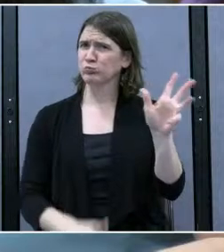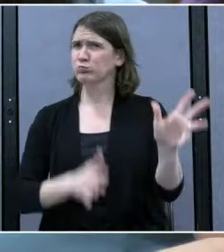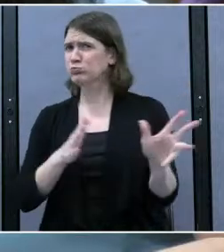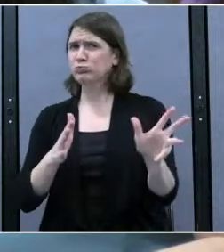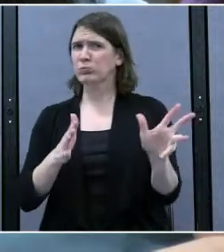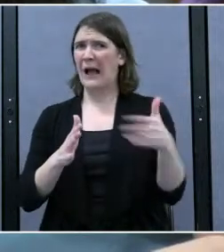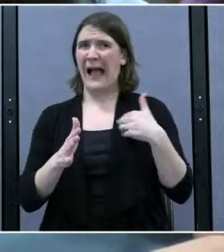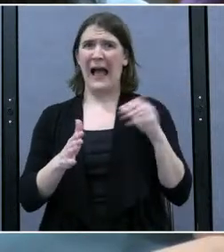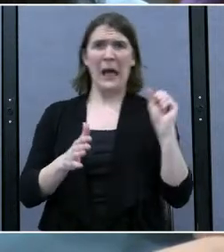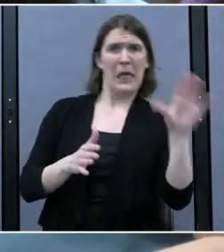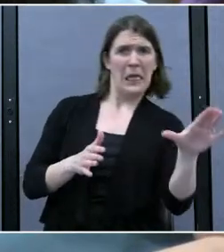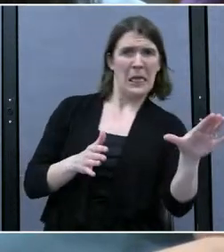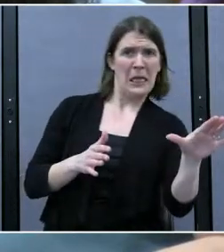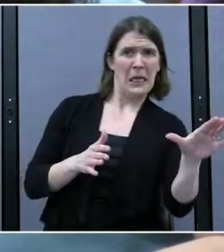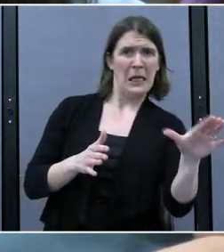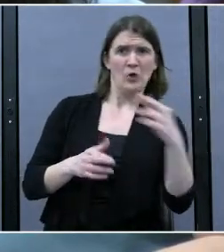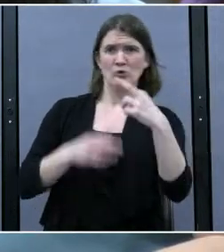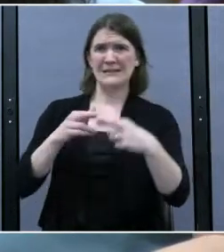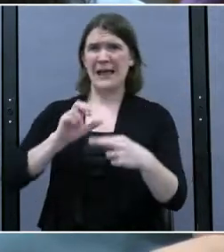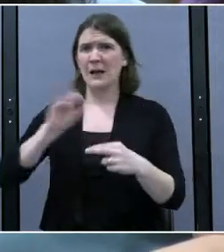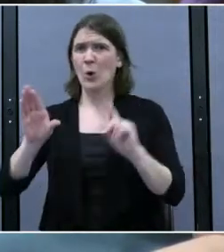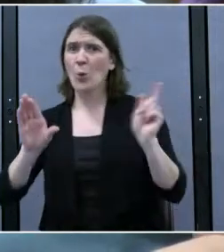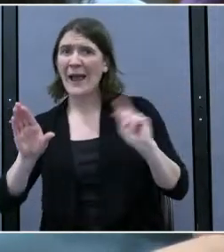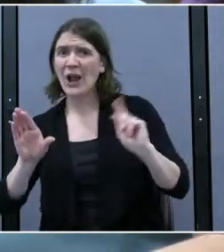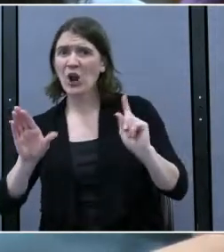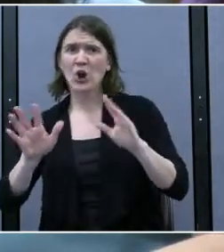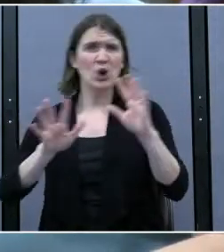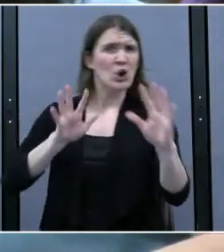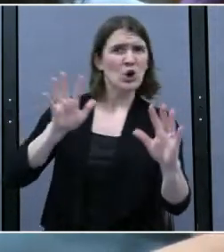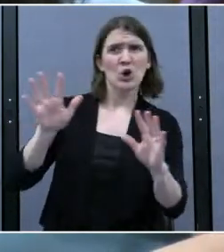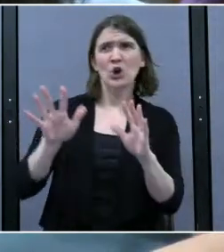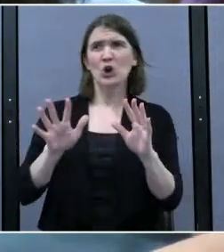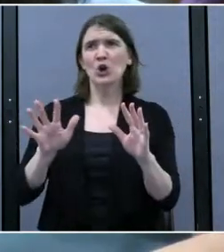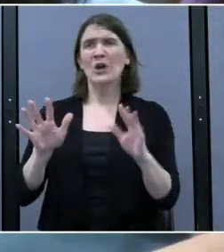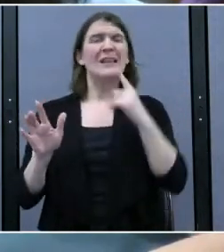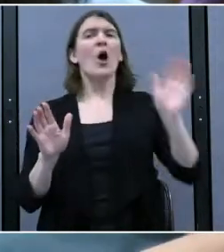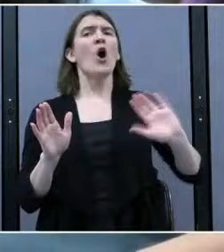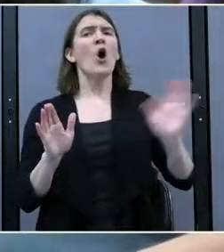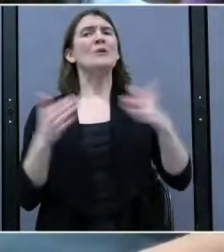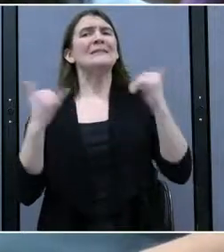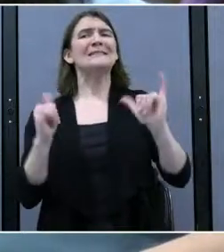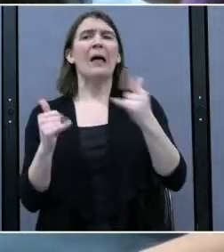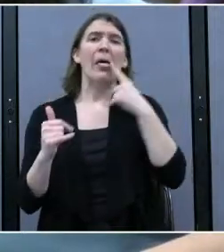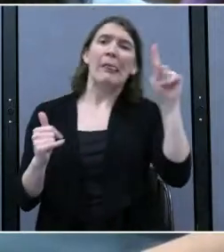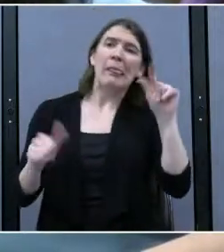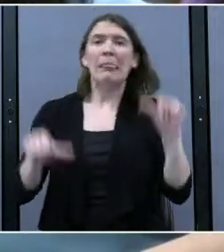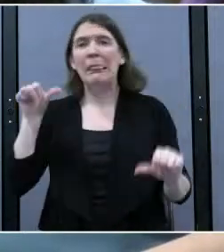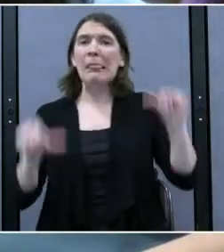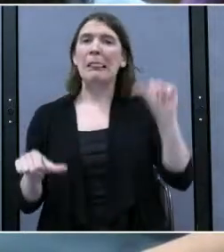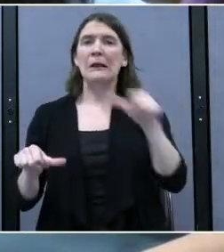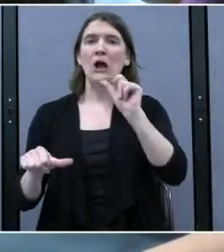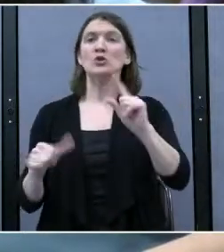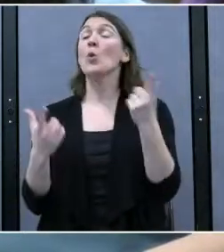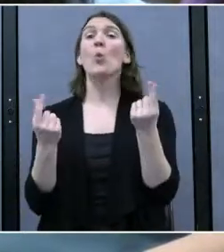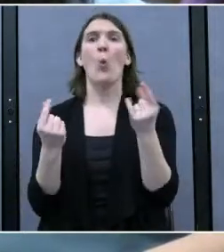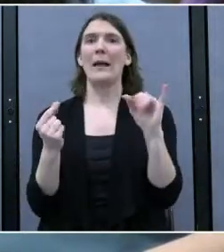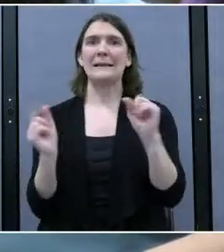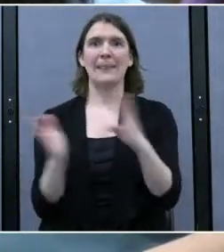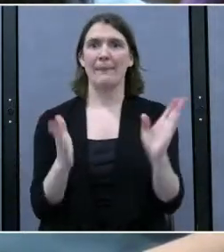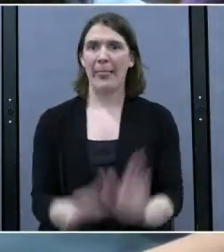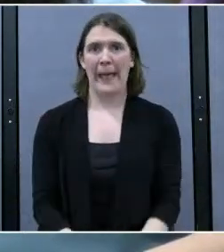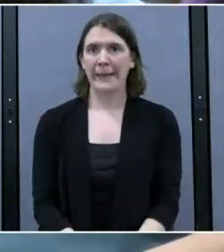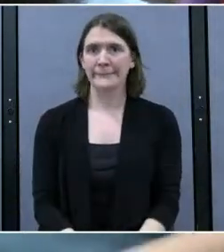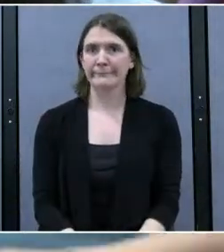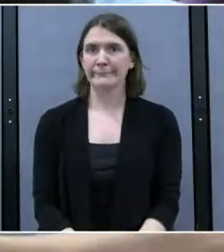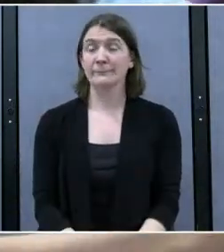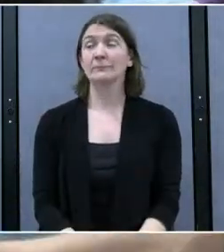do you put the other stuff in, recycling and compost? And then they said, no, it's still up in the air, we don't know what it is. What is it?